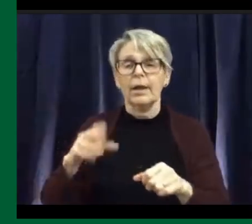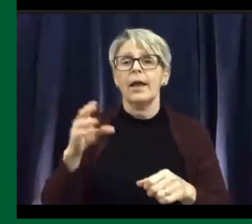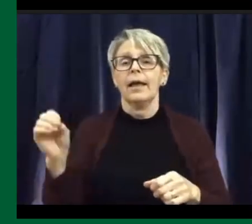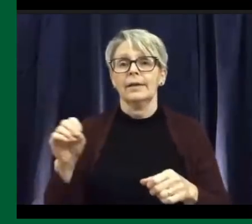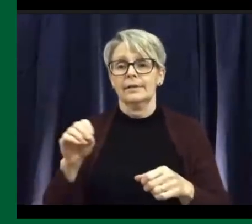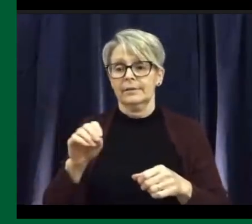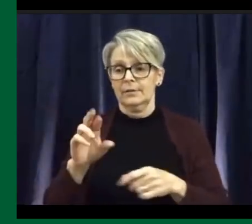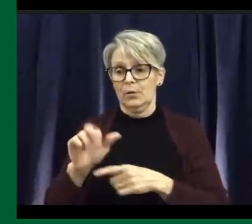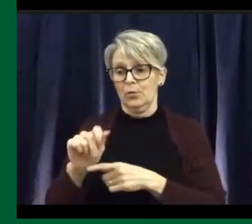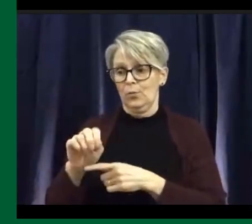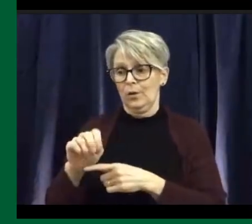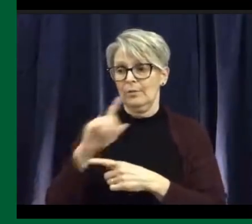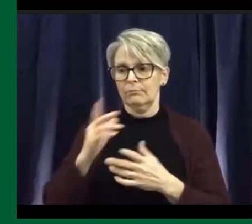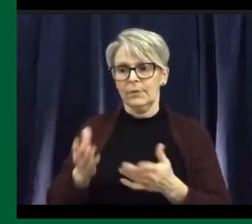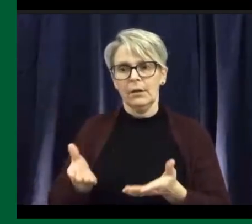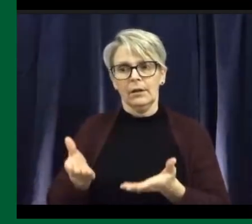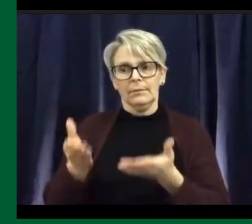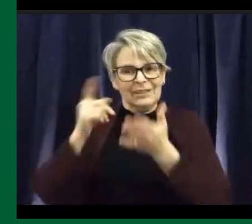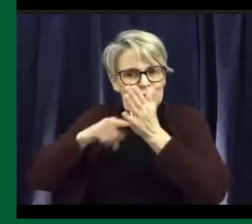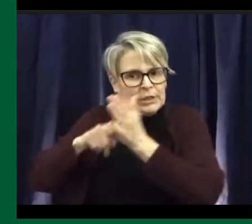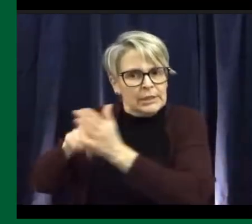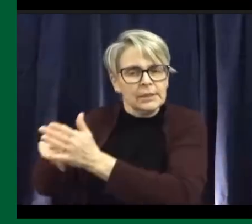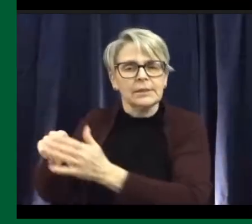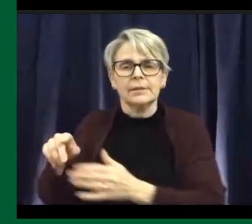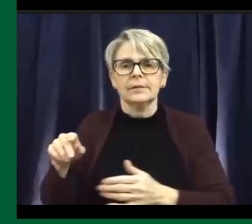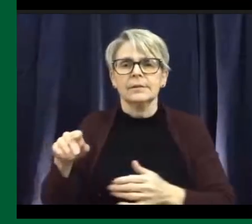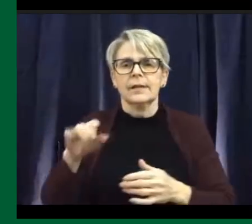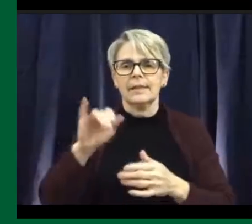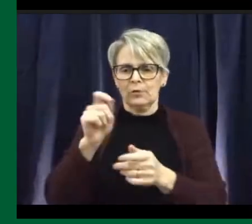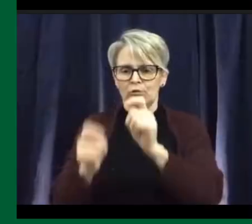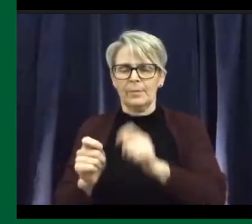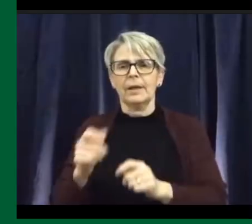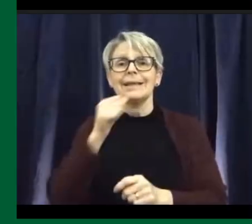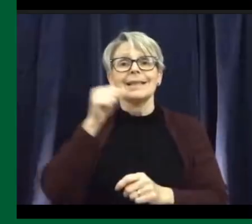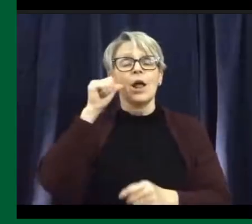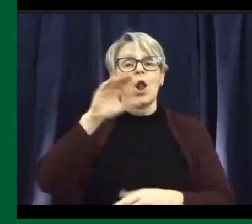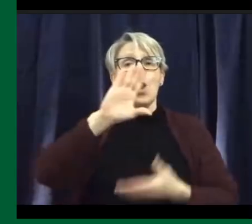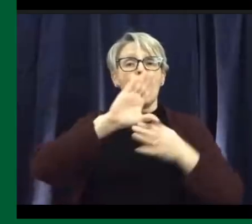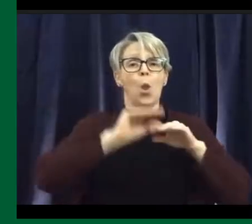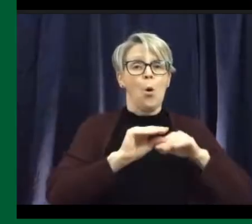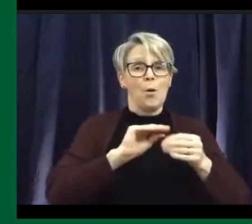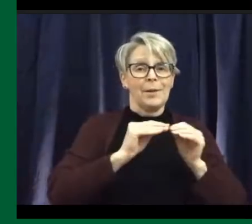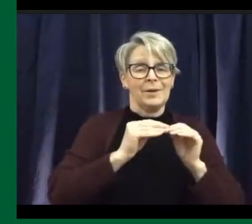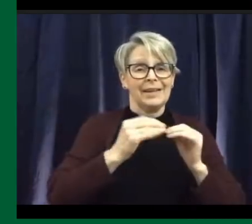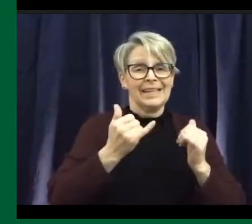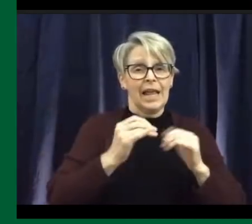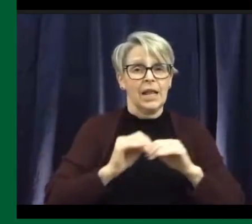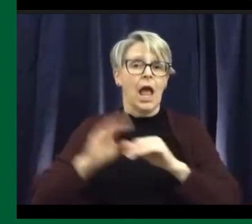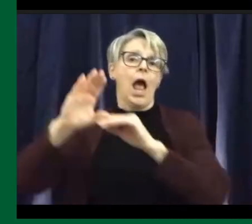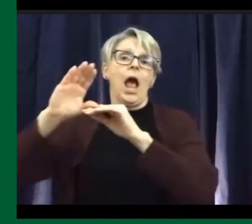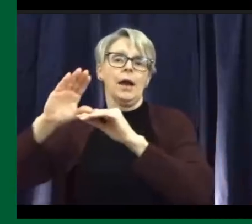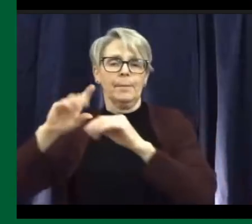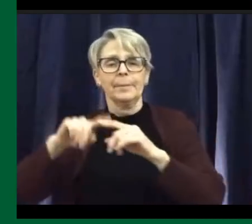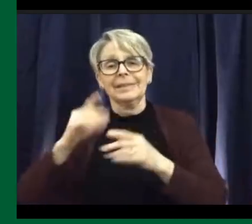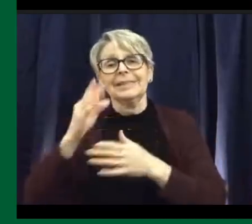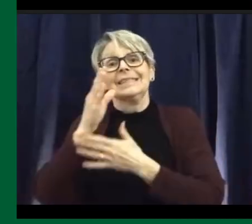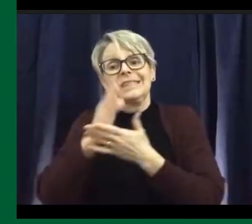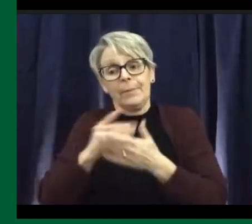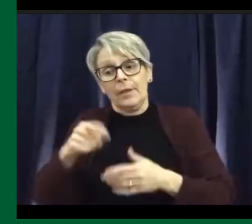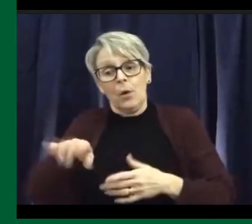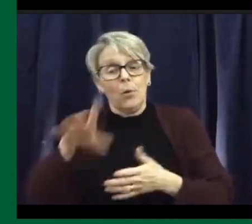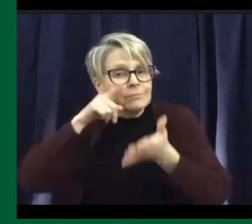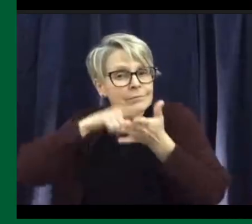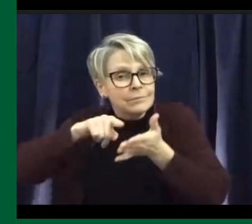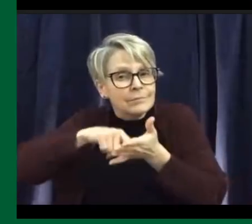side, 80 today, and also some of that was adjustment from a lower number yesterday, but some of them have actually been generated by investigation of